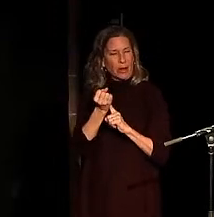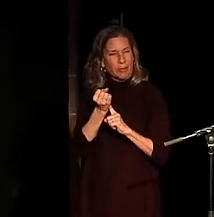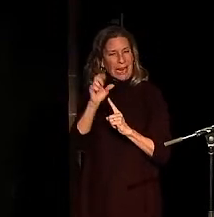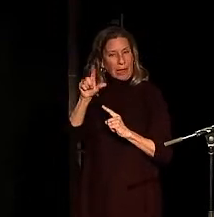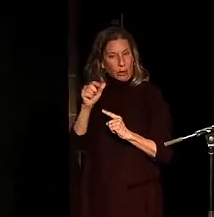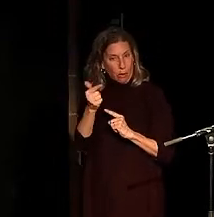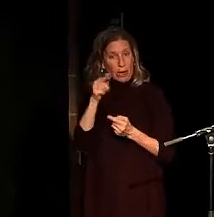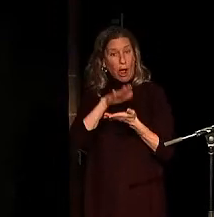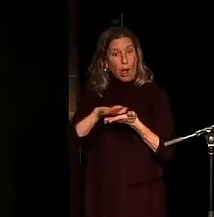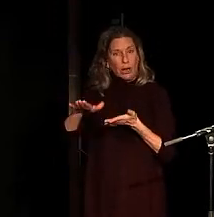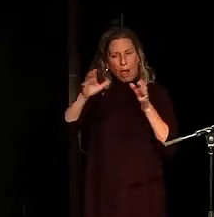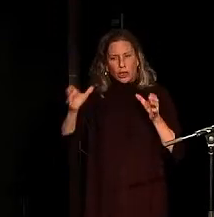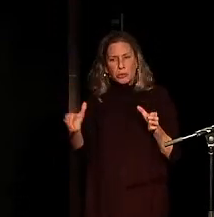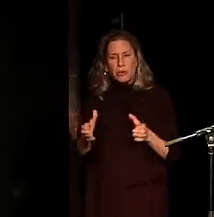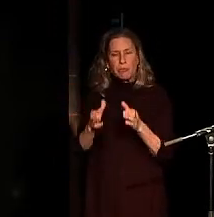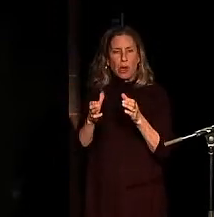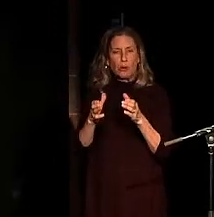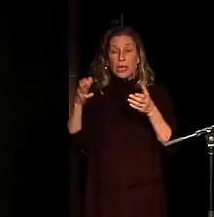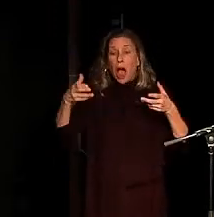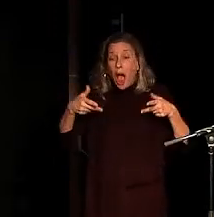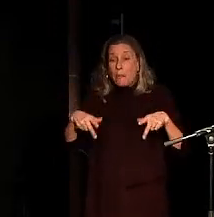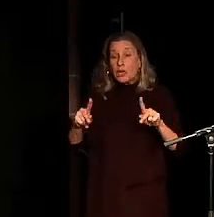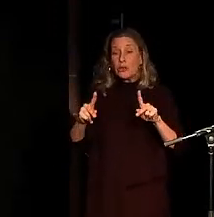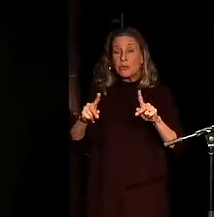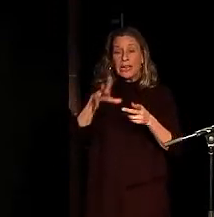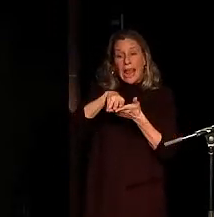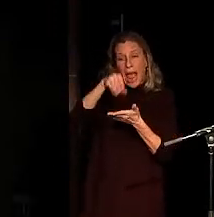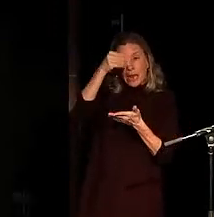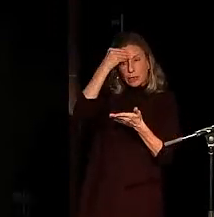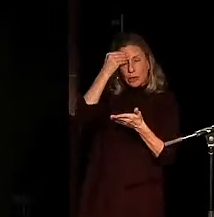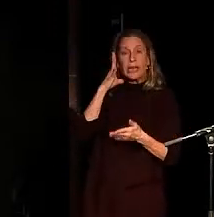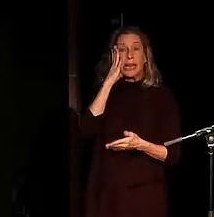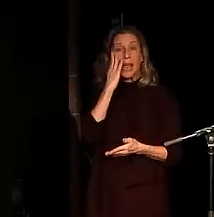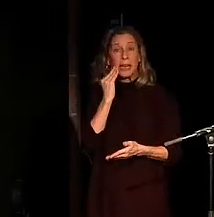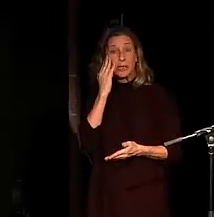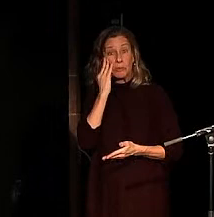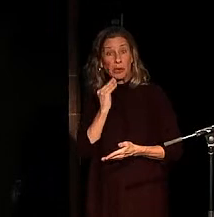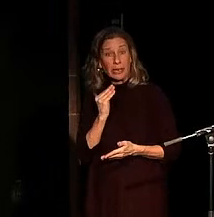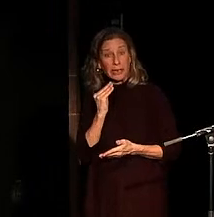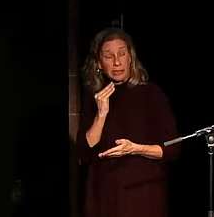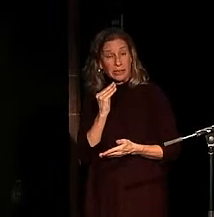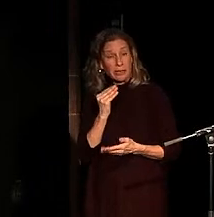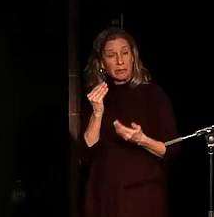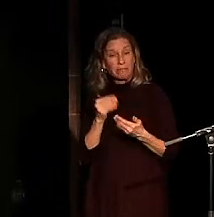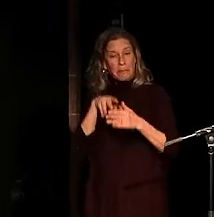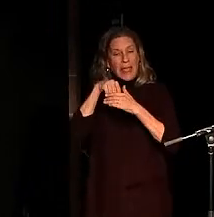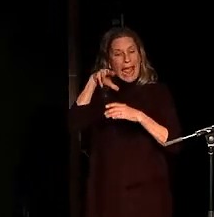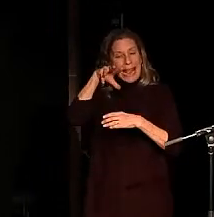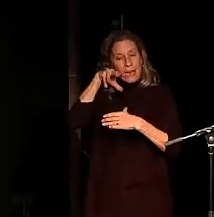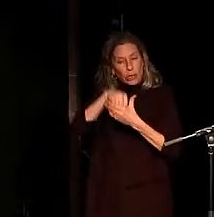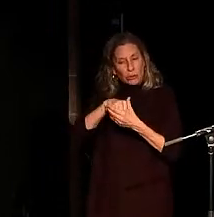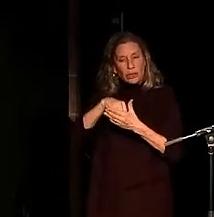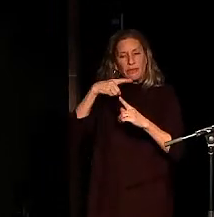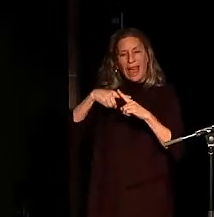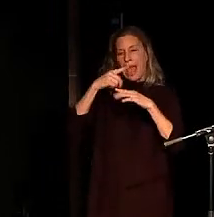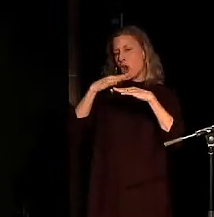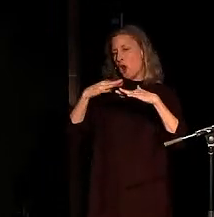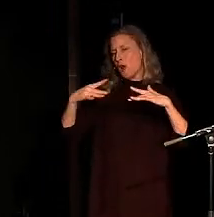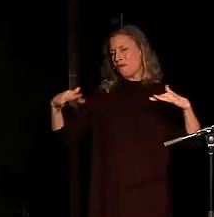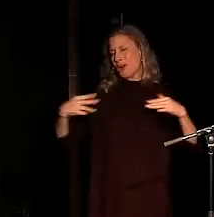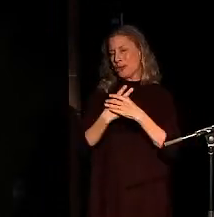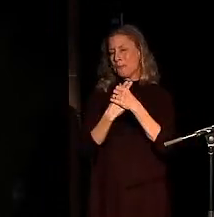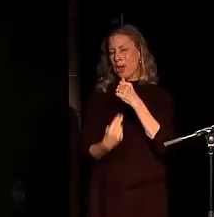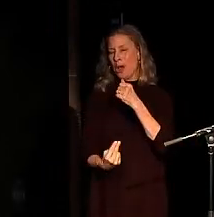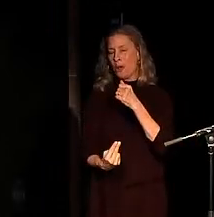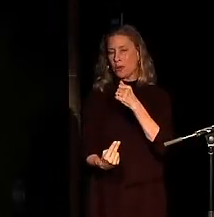Our college promotes, of course, opportunity and learning experiences that are equitable, inclusive, and diverse. So we